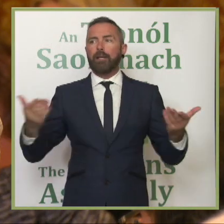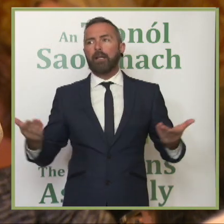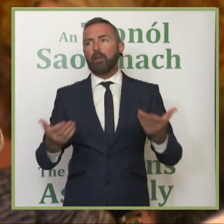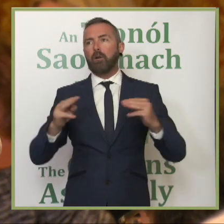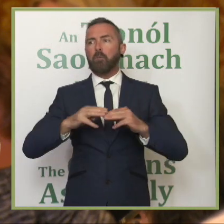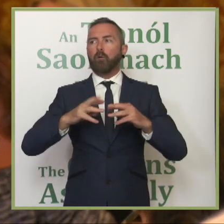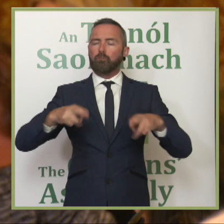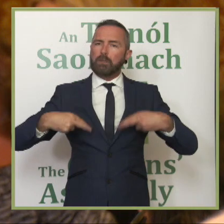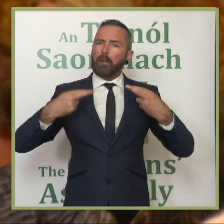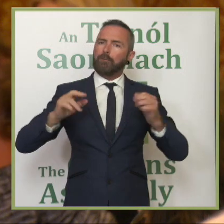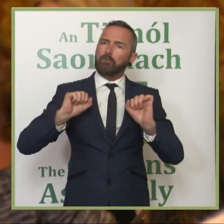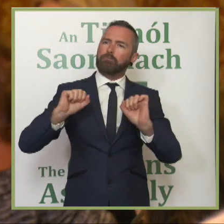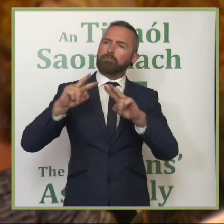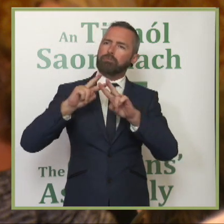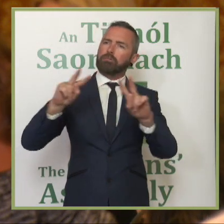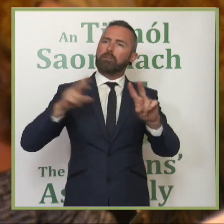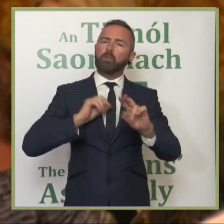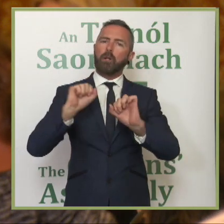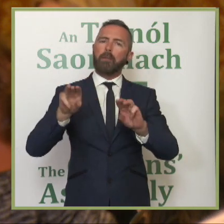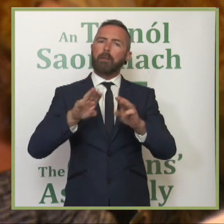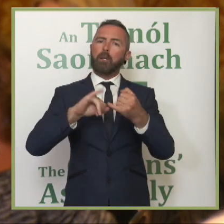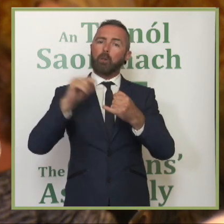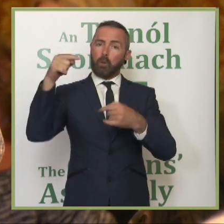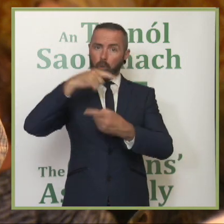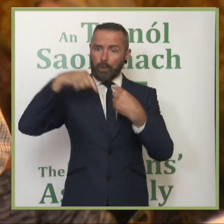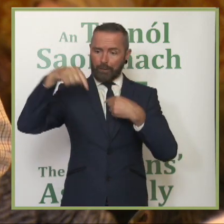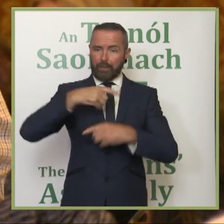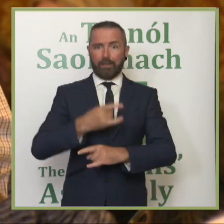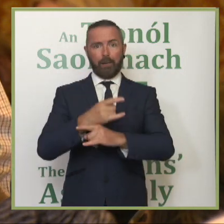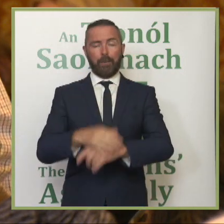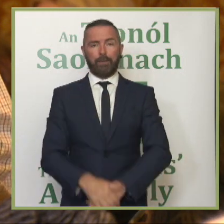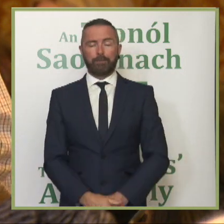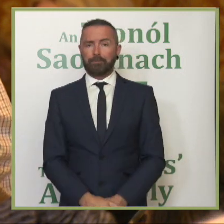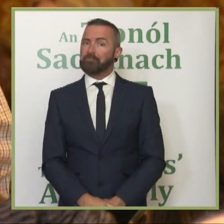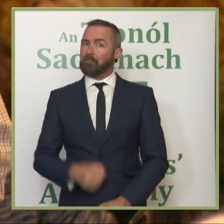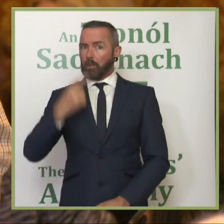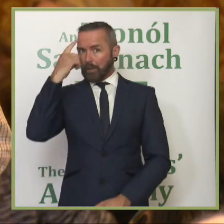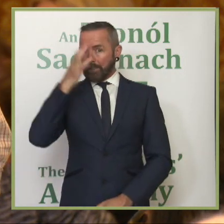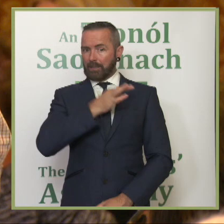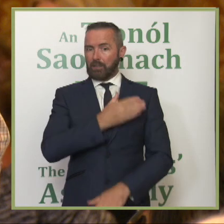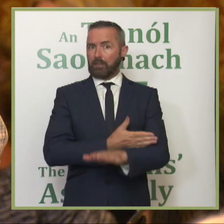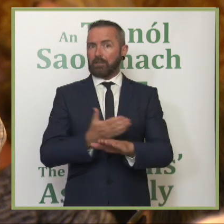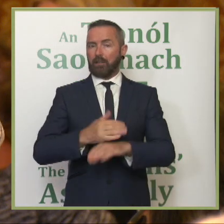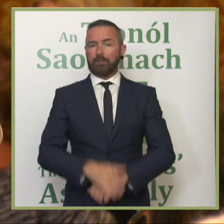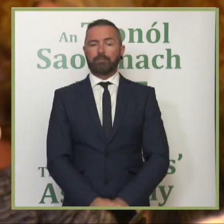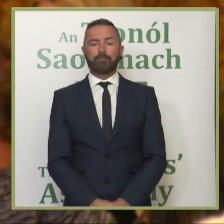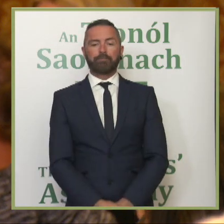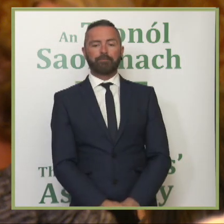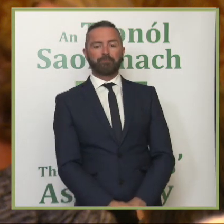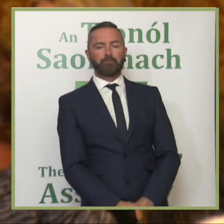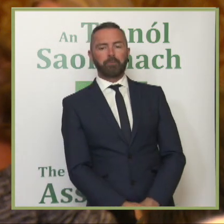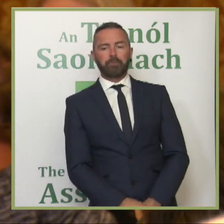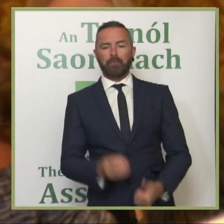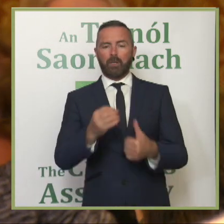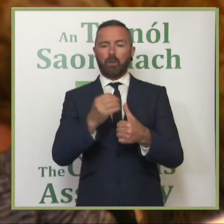respectful outlook towards the people we're here to help, we thought that would be a good start. Okay. And the other thing